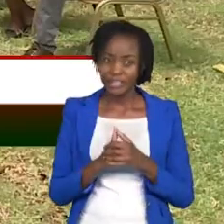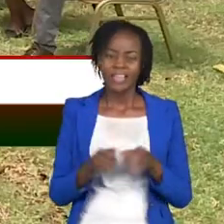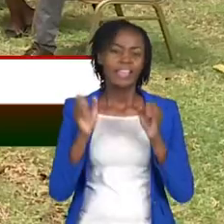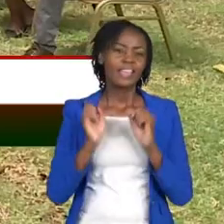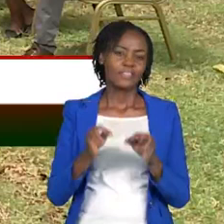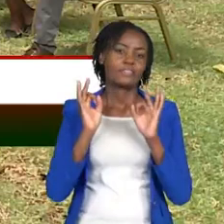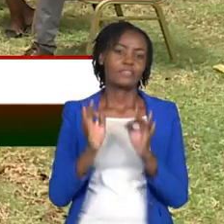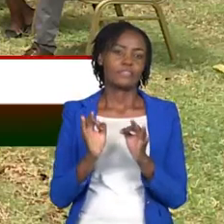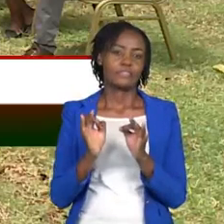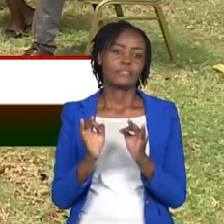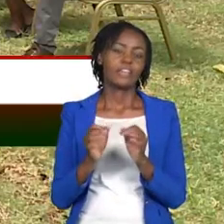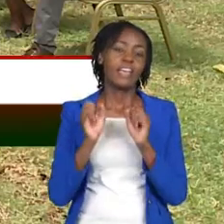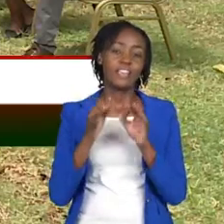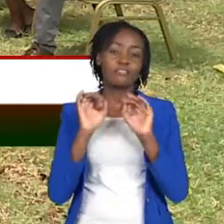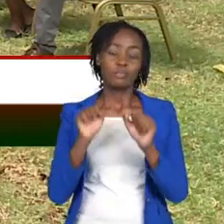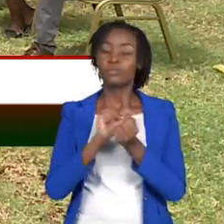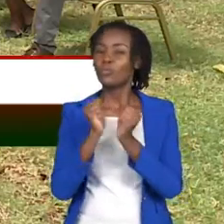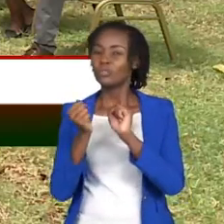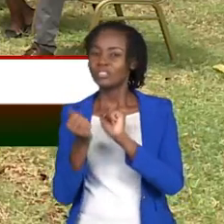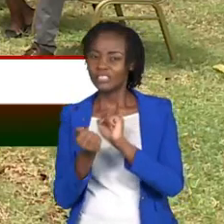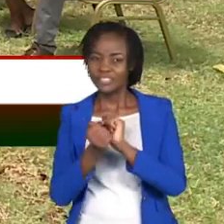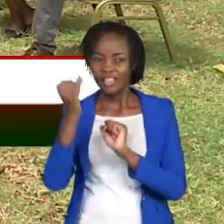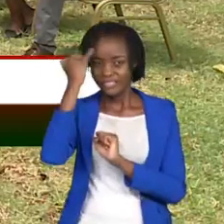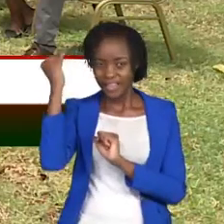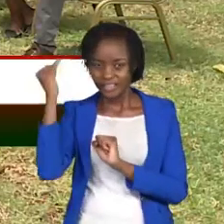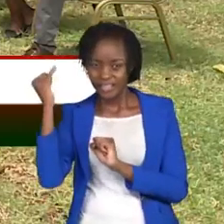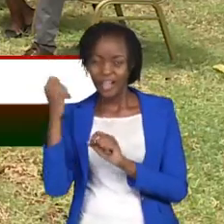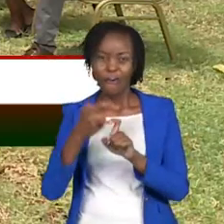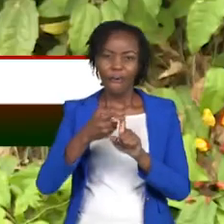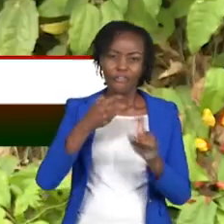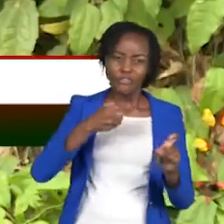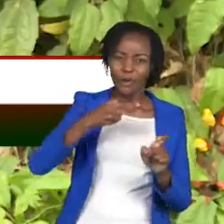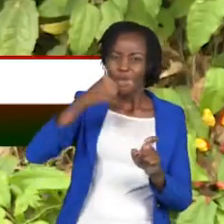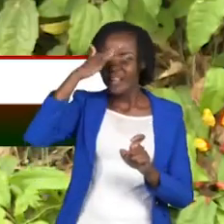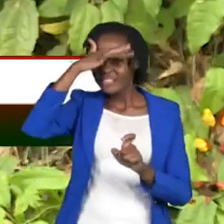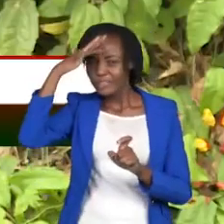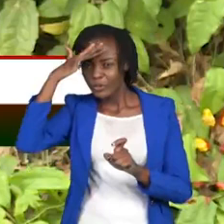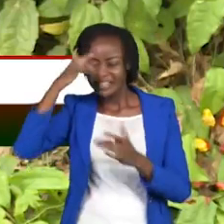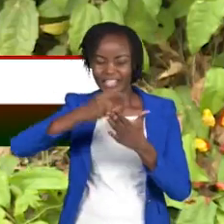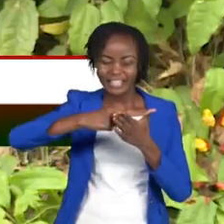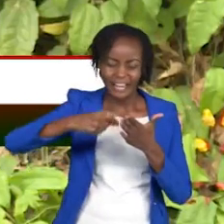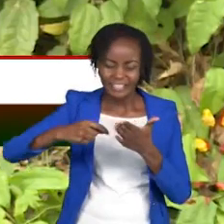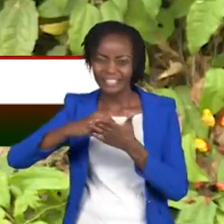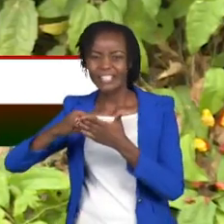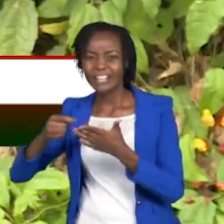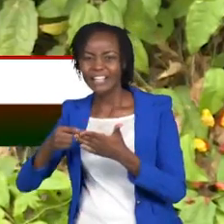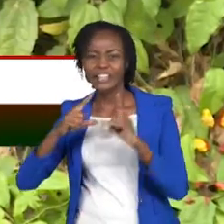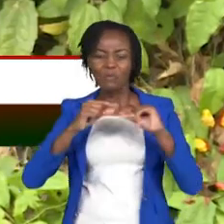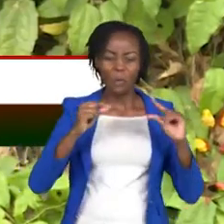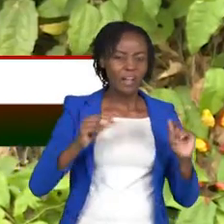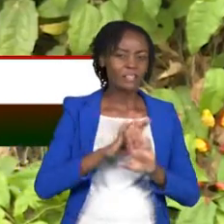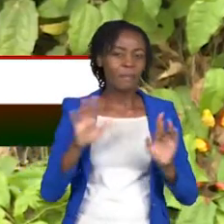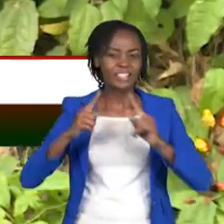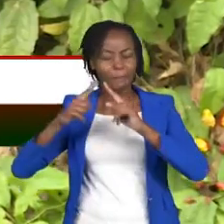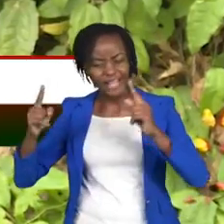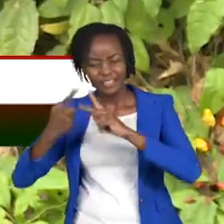can change the narrative from theoretism to making things to be